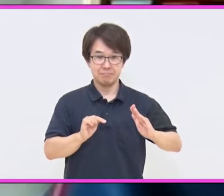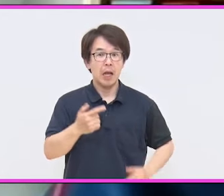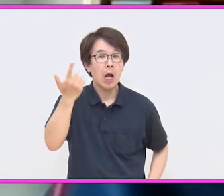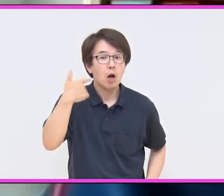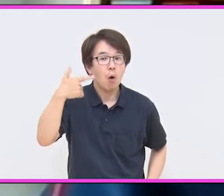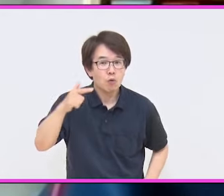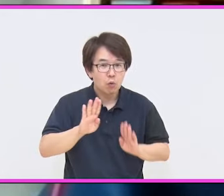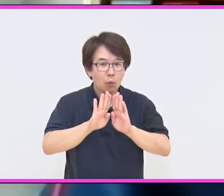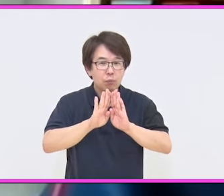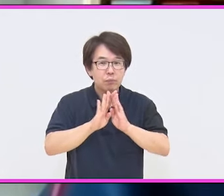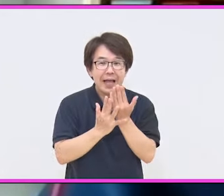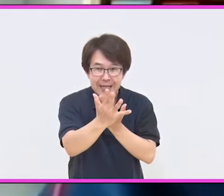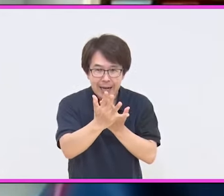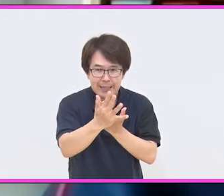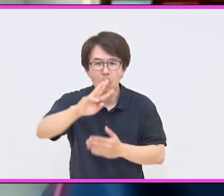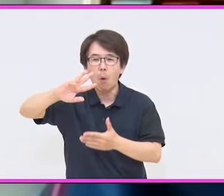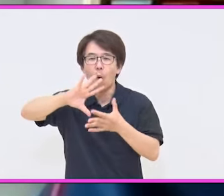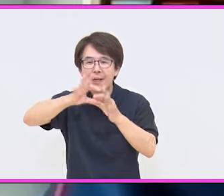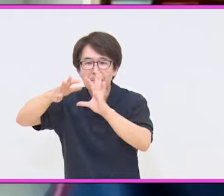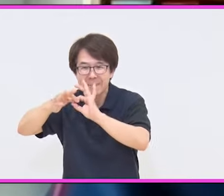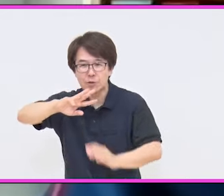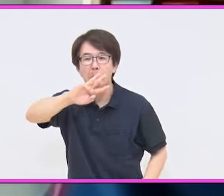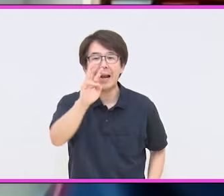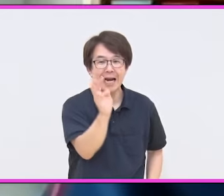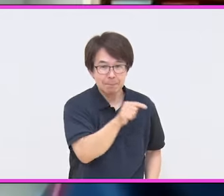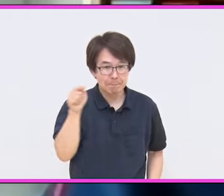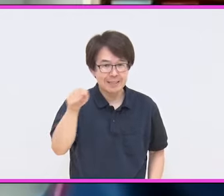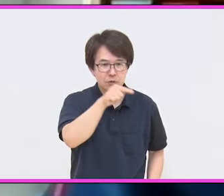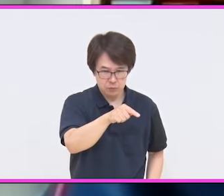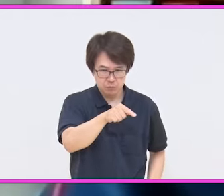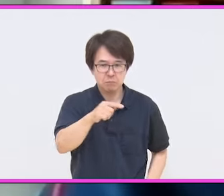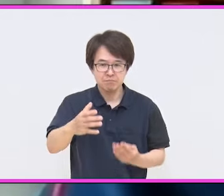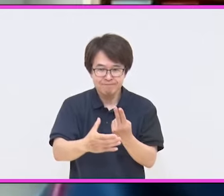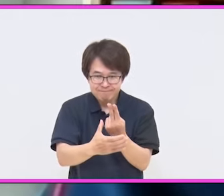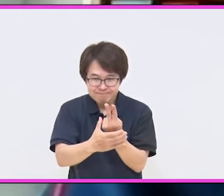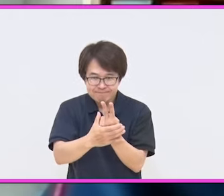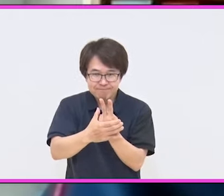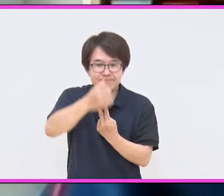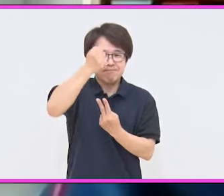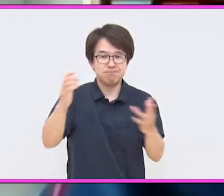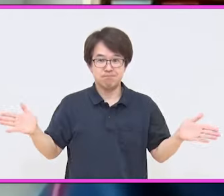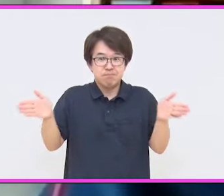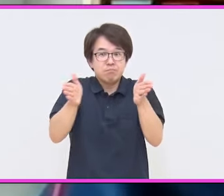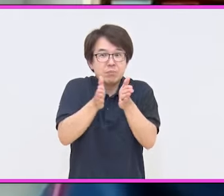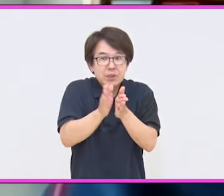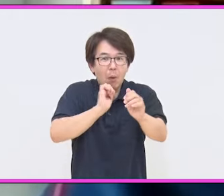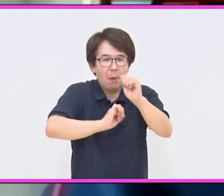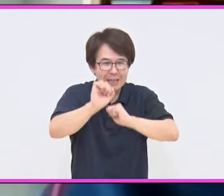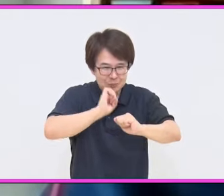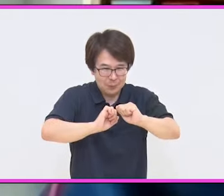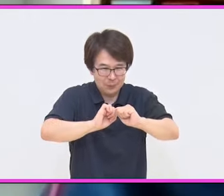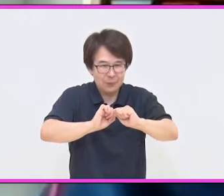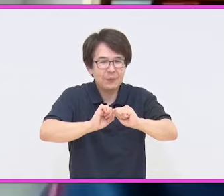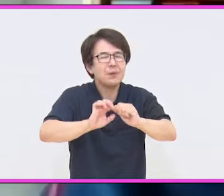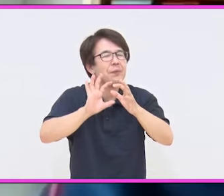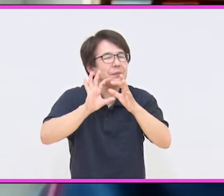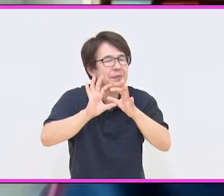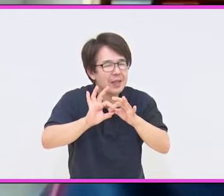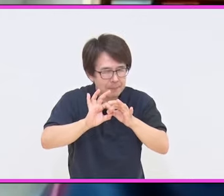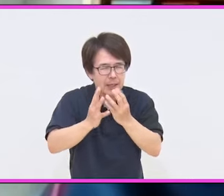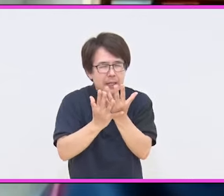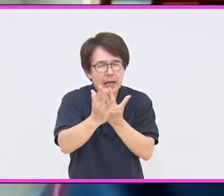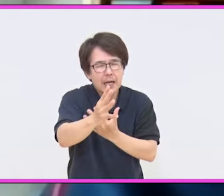London Paralympics and London Olympics was the same. So we worked together and that